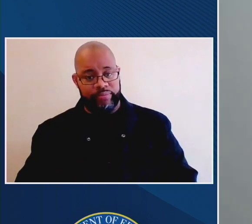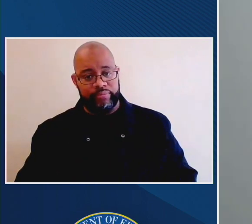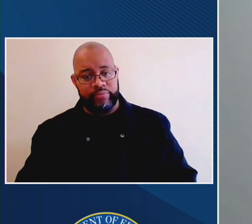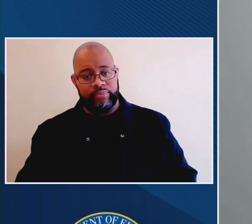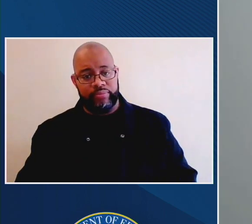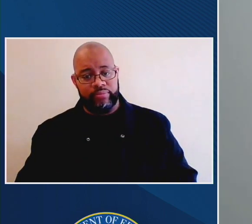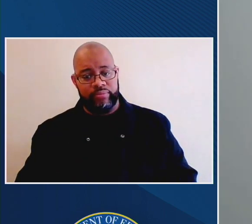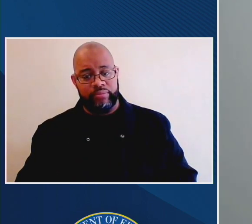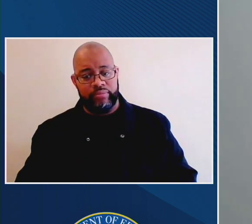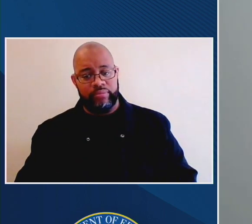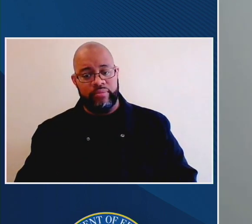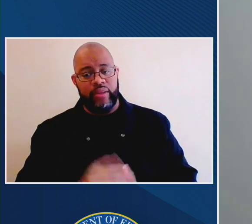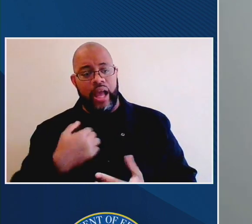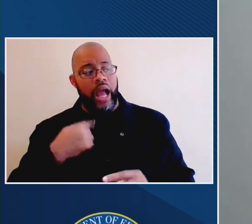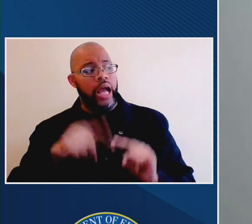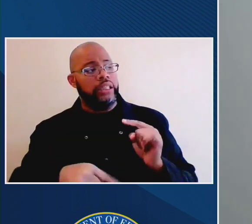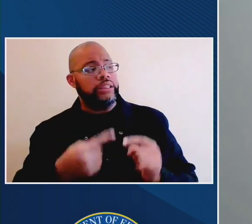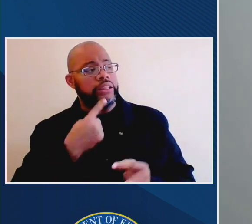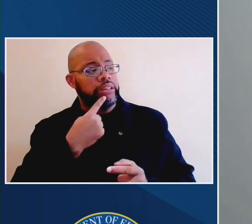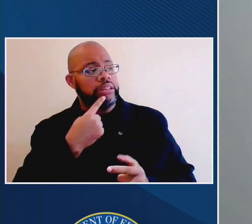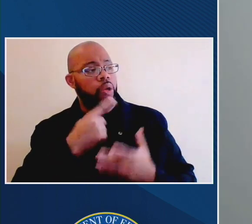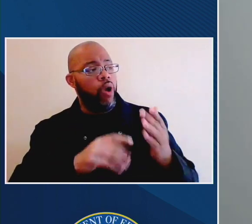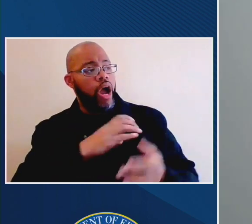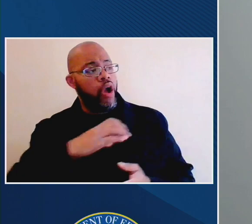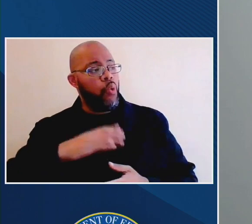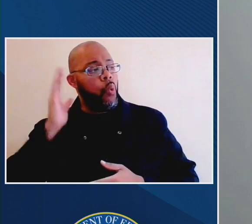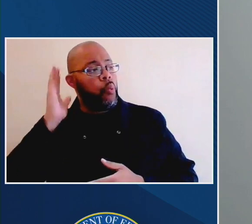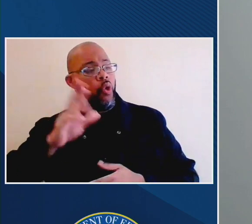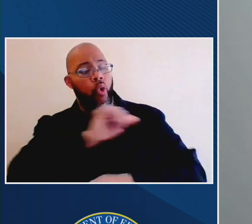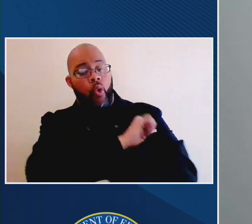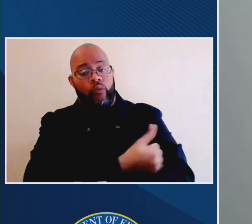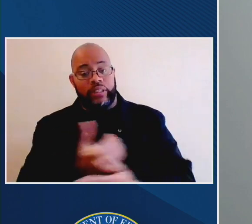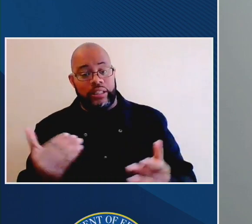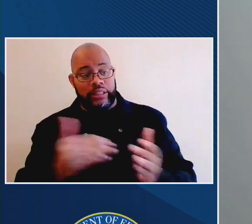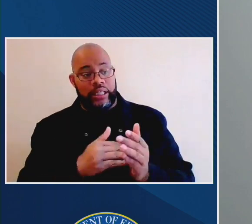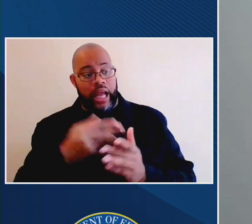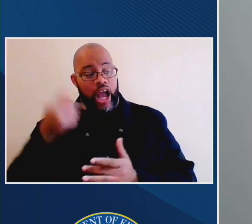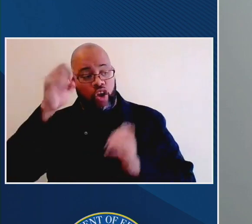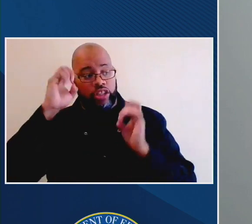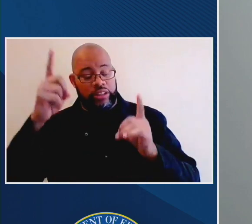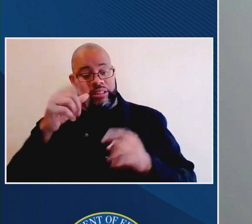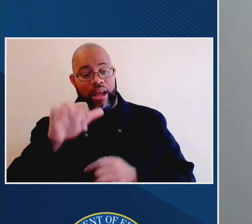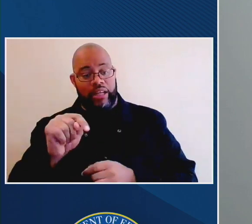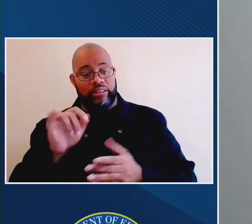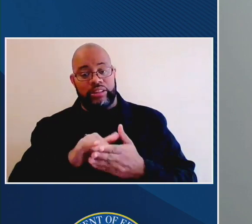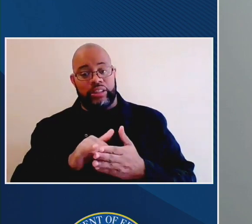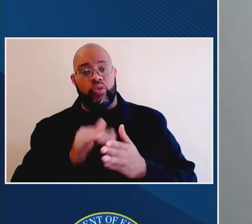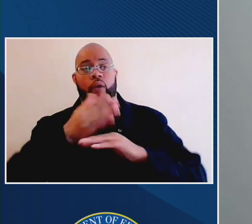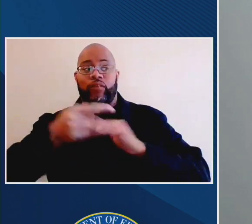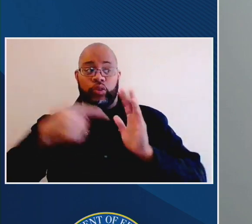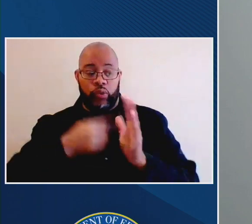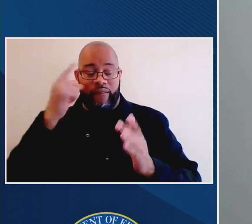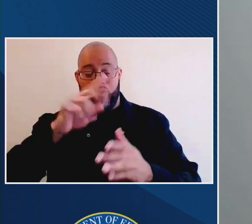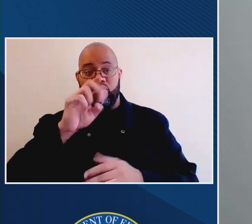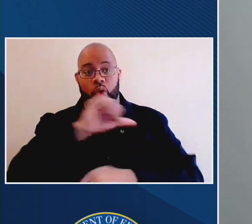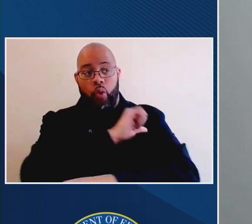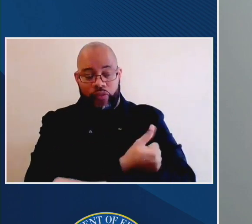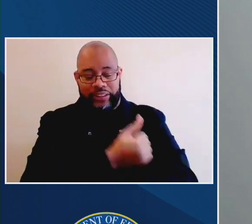of their future labor market, which we desperately need. So there are just so many reasons